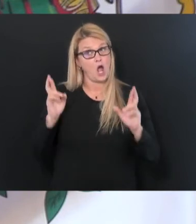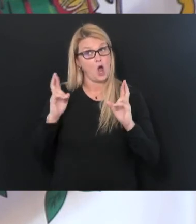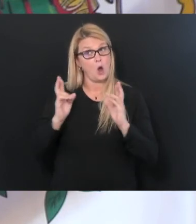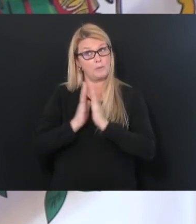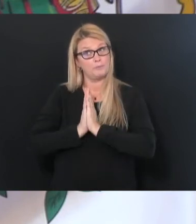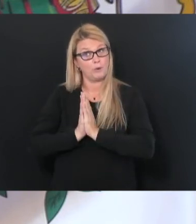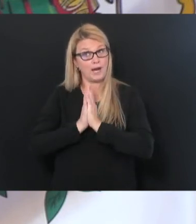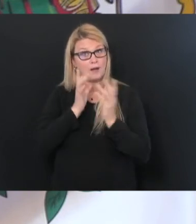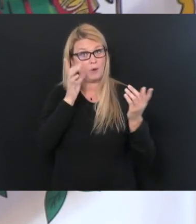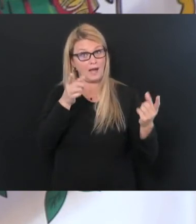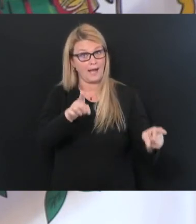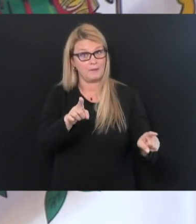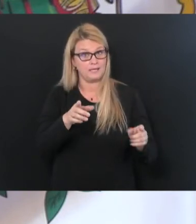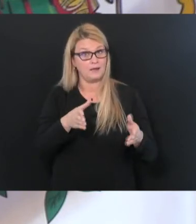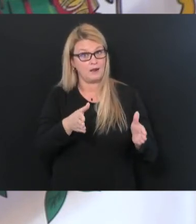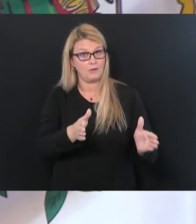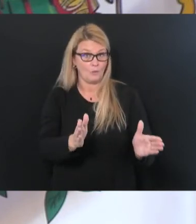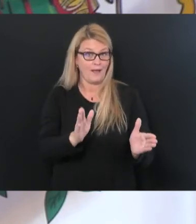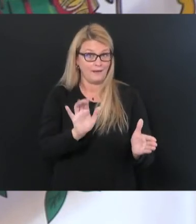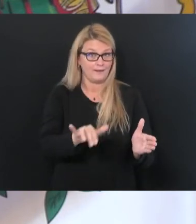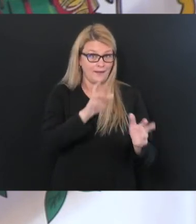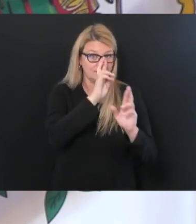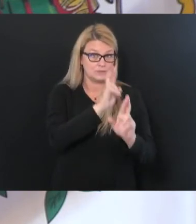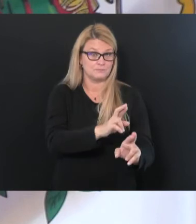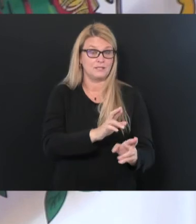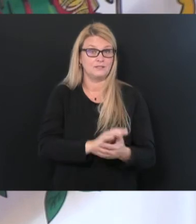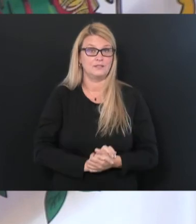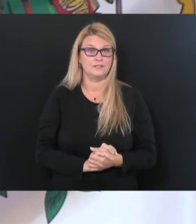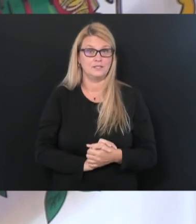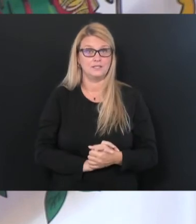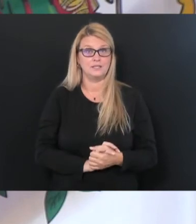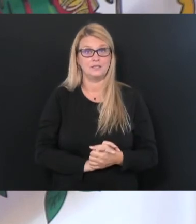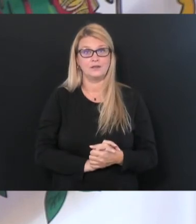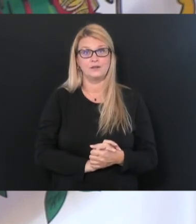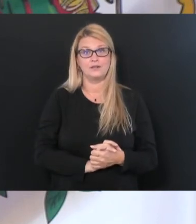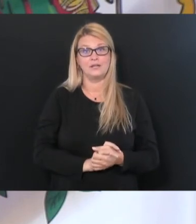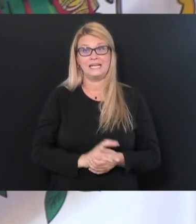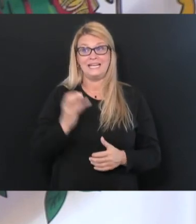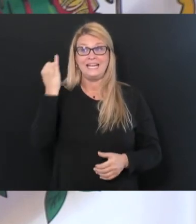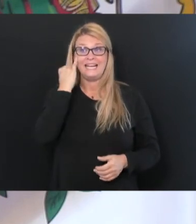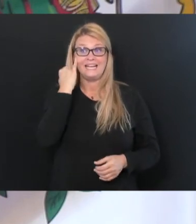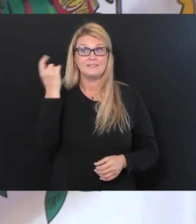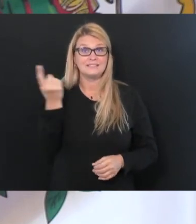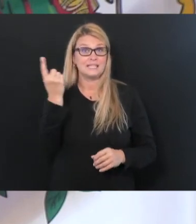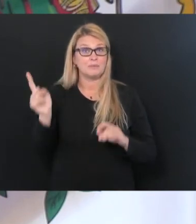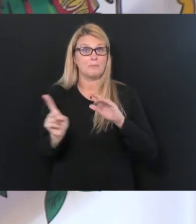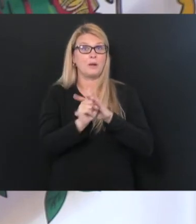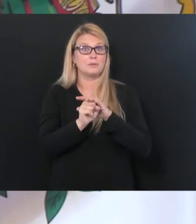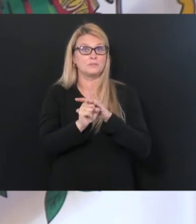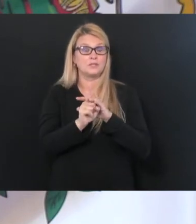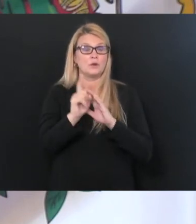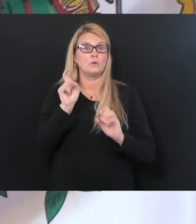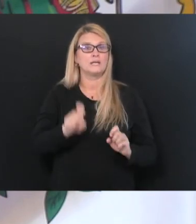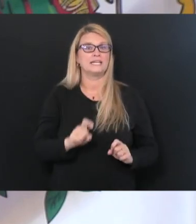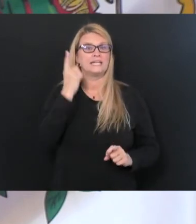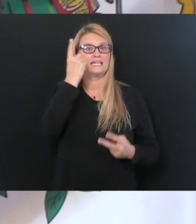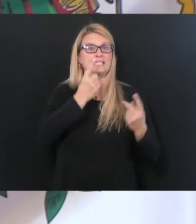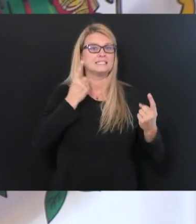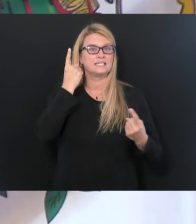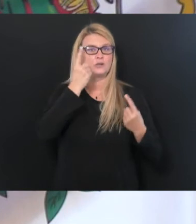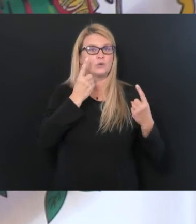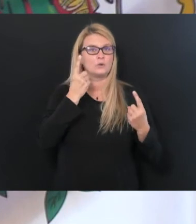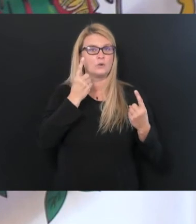and everything. And if by some chance something comes up that we don't know about right now, we need to consider, and we need to make